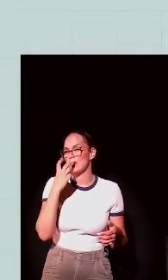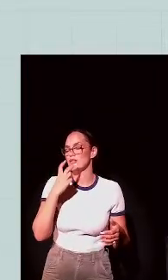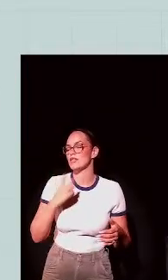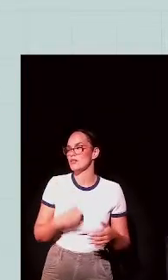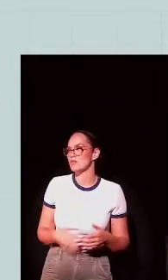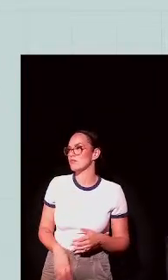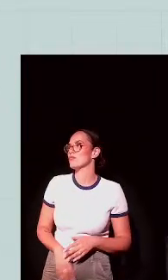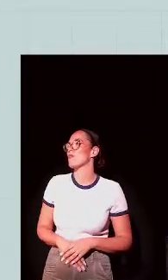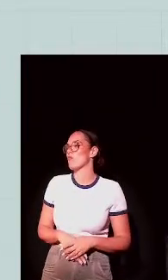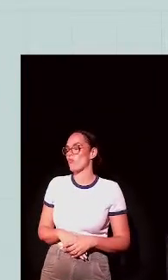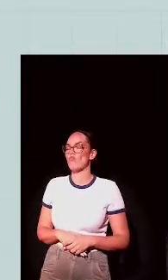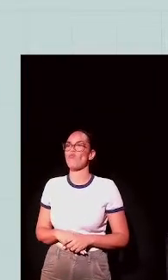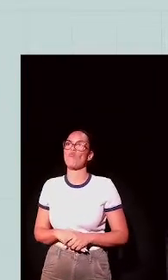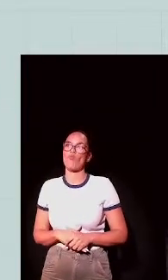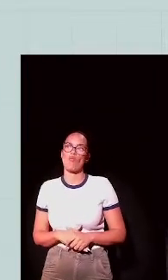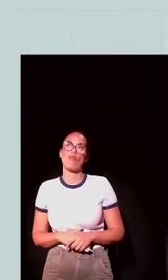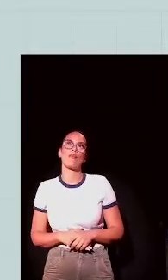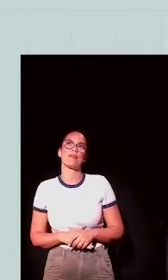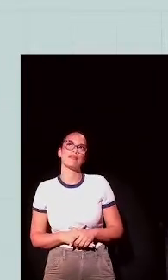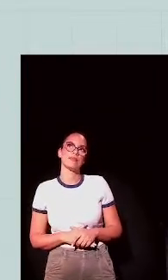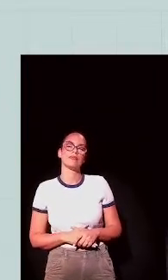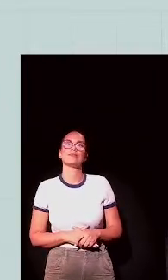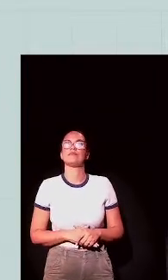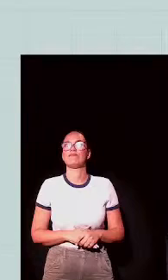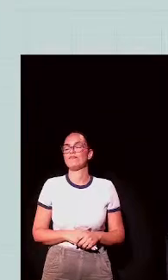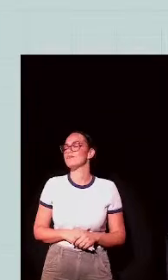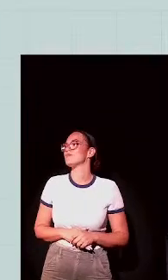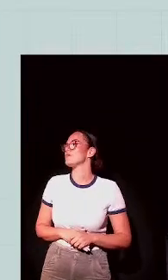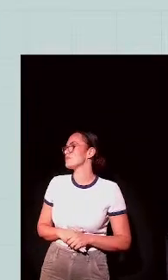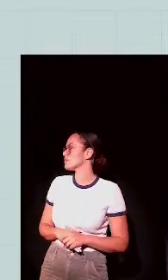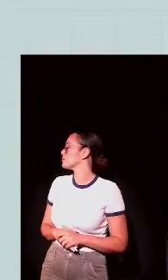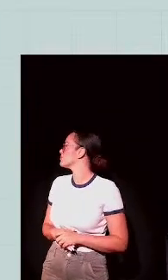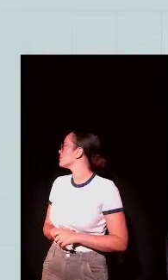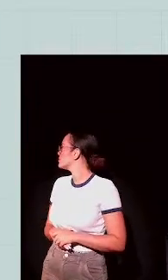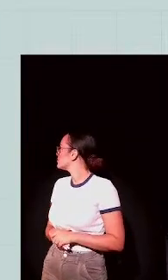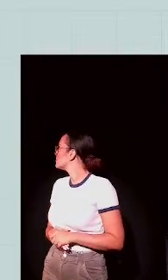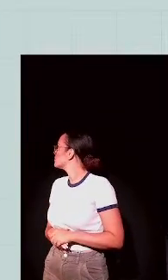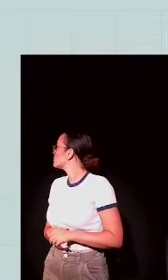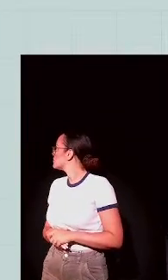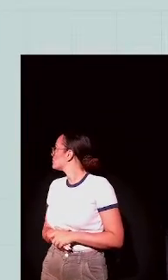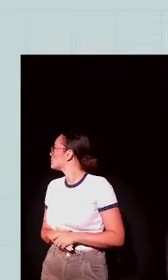Aging, yeah. Gotta find a way to it.